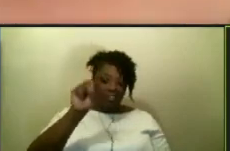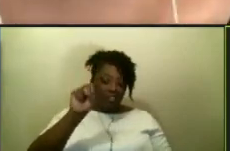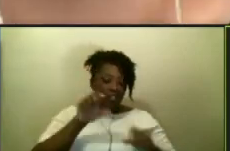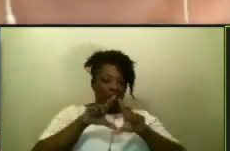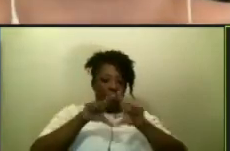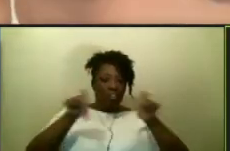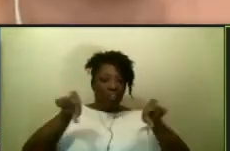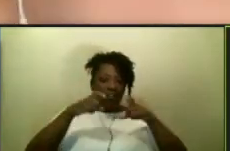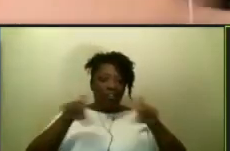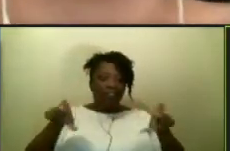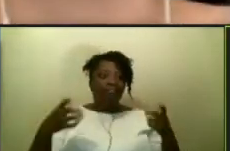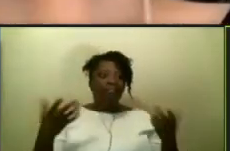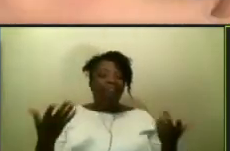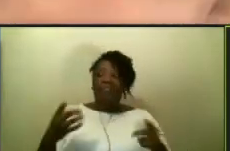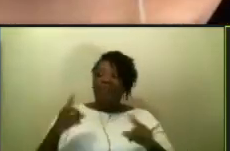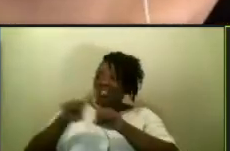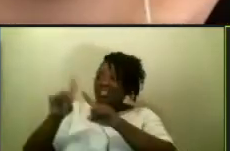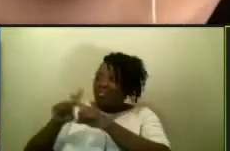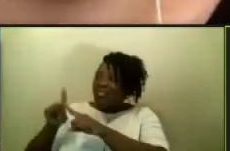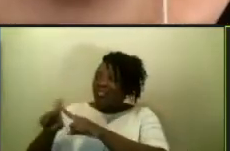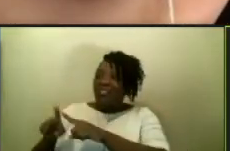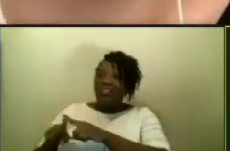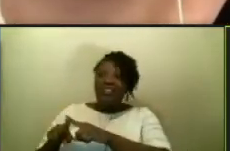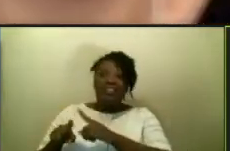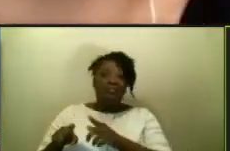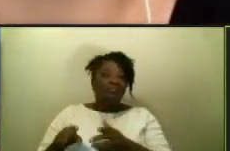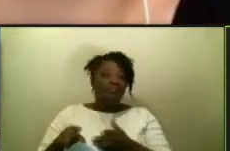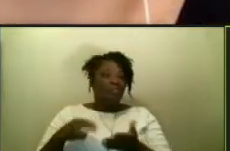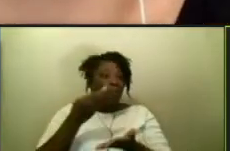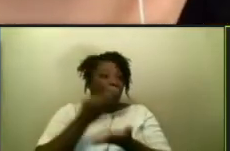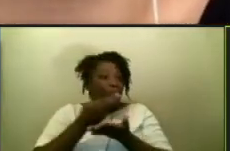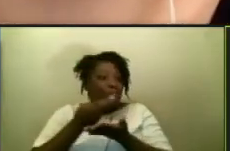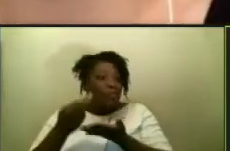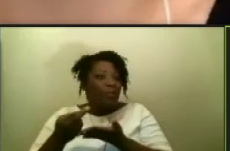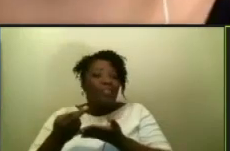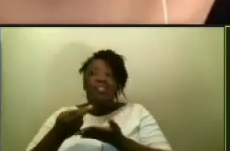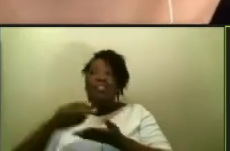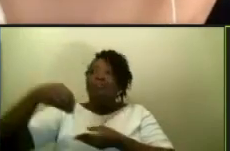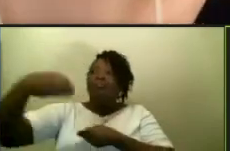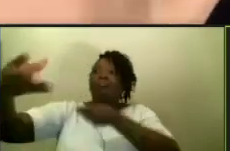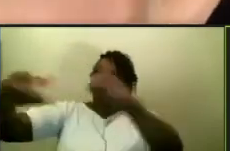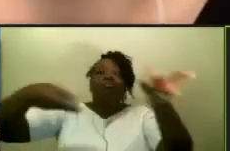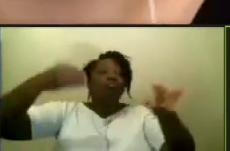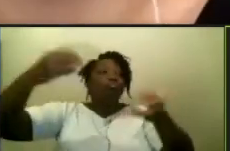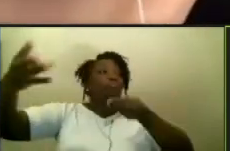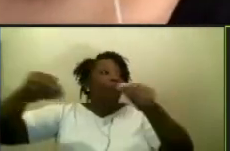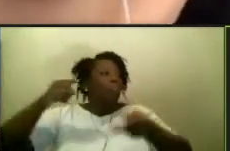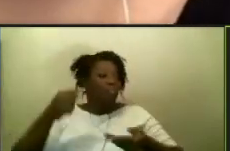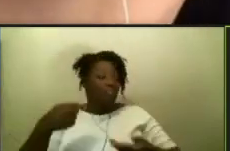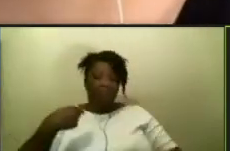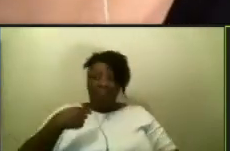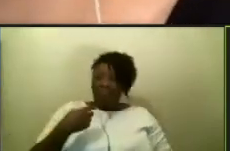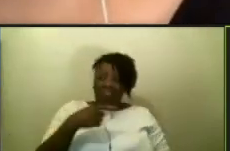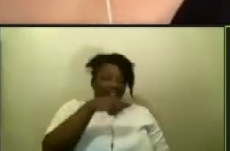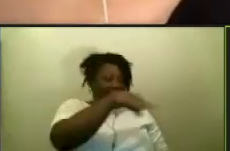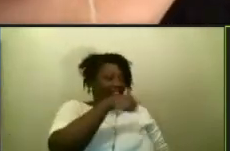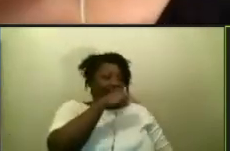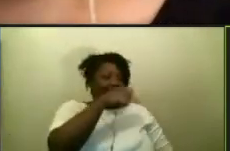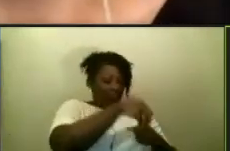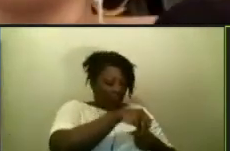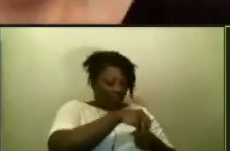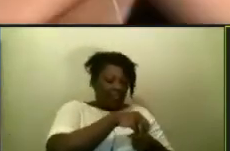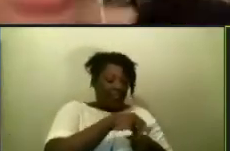social services or the safety nets that were being provided by the various states of government.